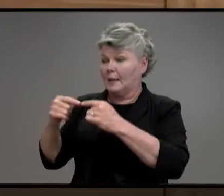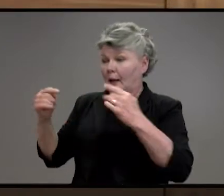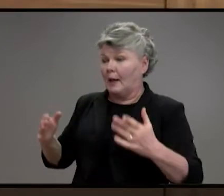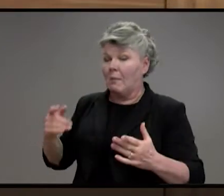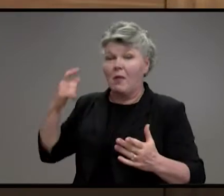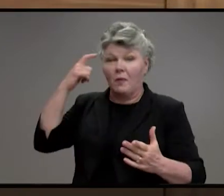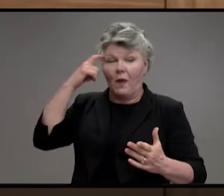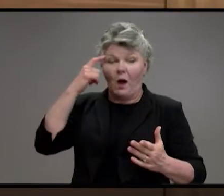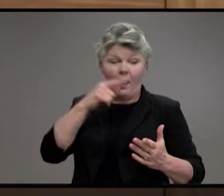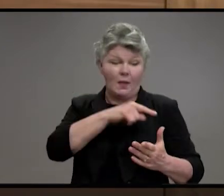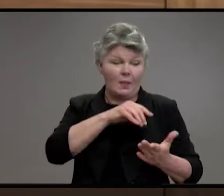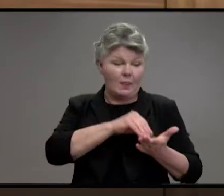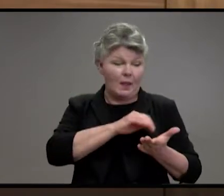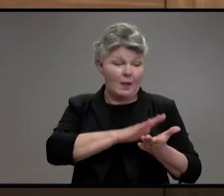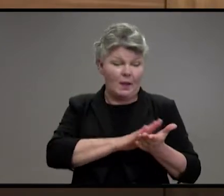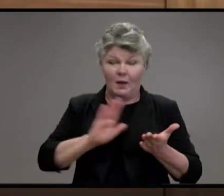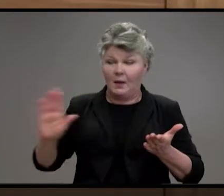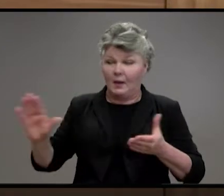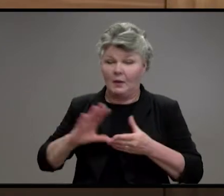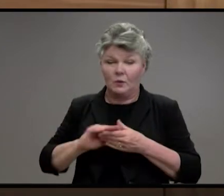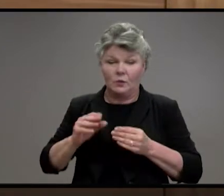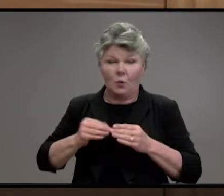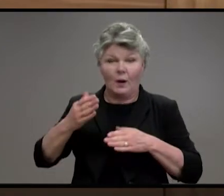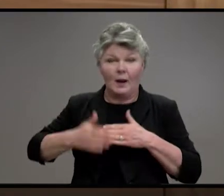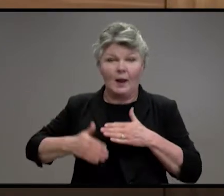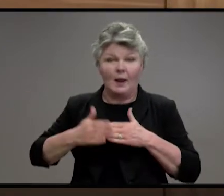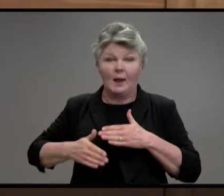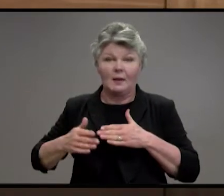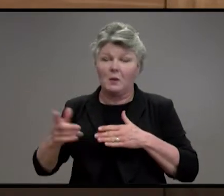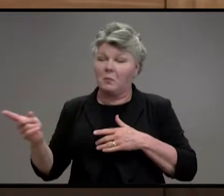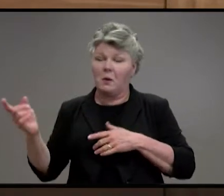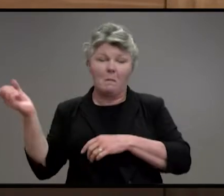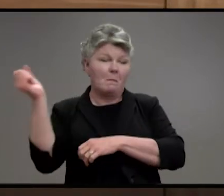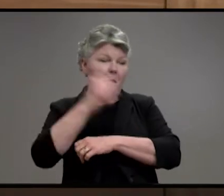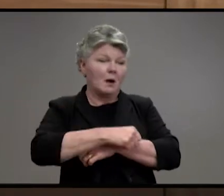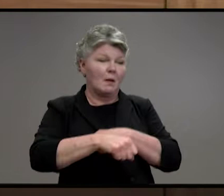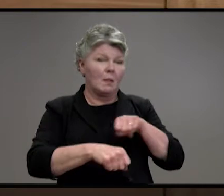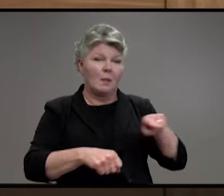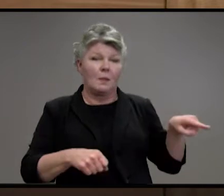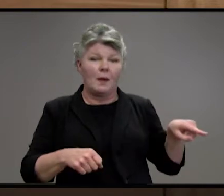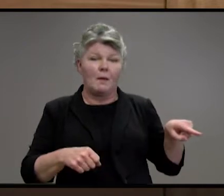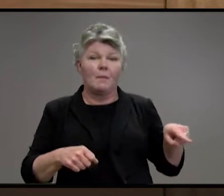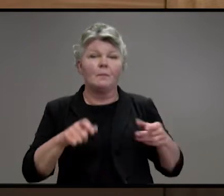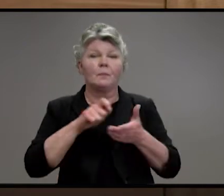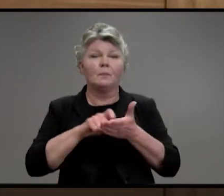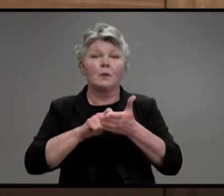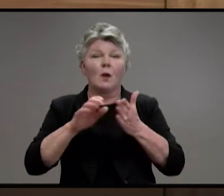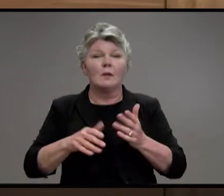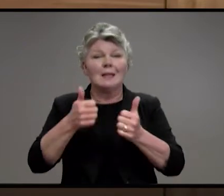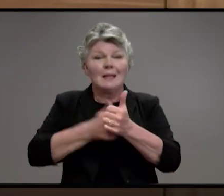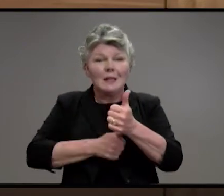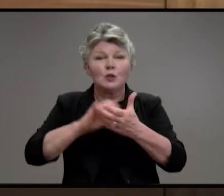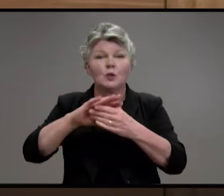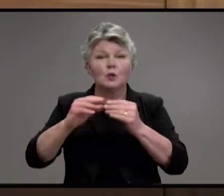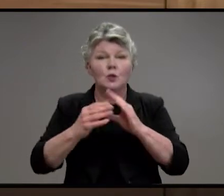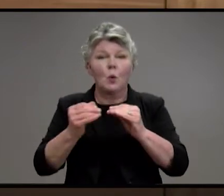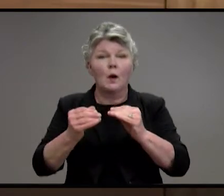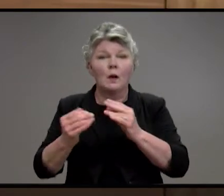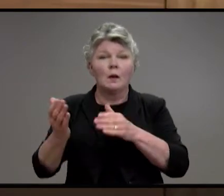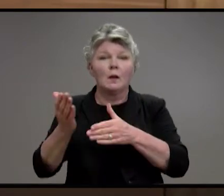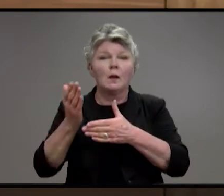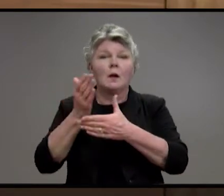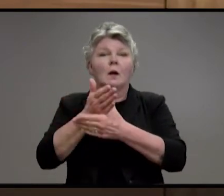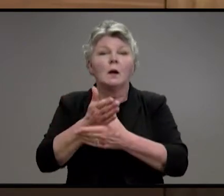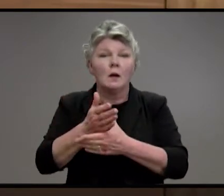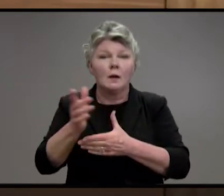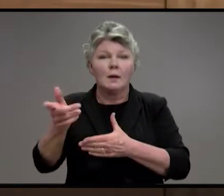could write the end of his story, but they were overruled. The author of every story stepped in, and with his own finger he